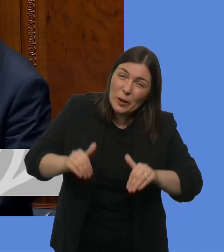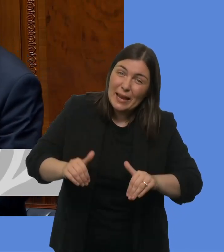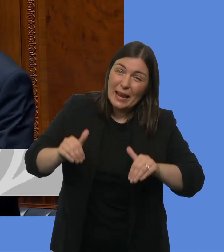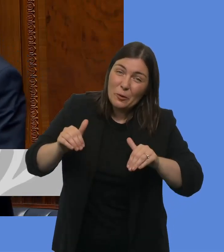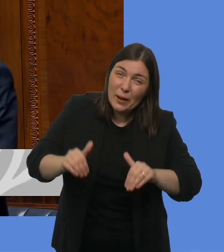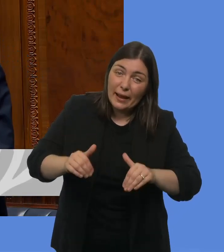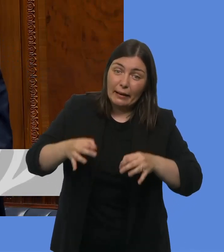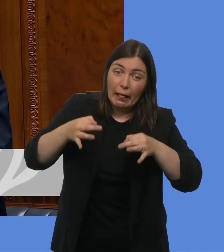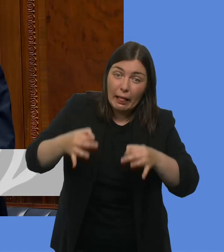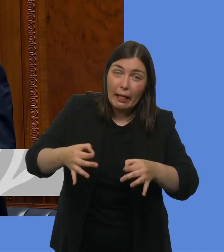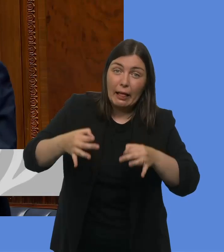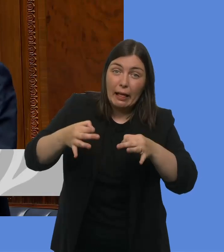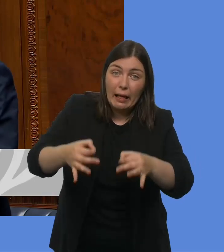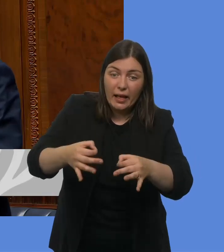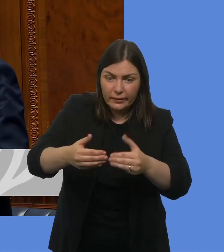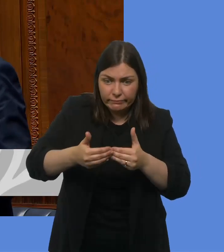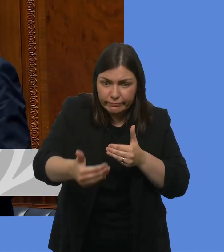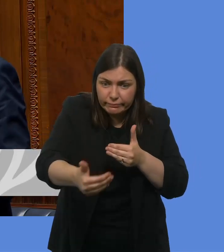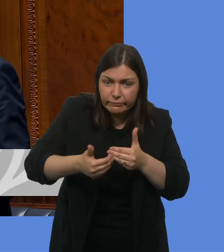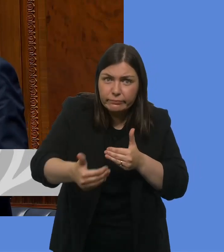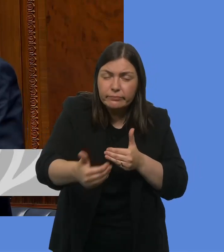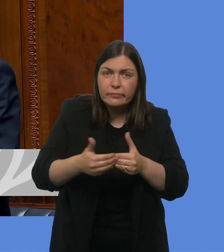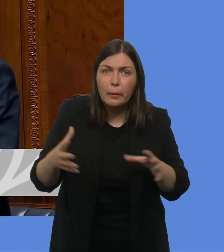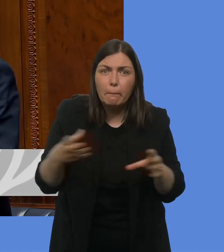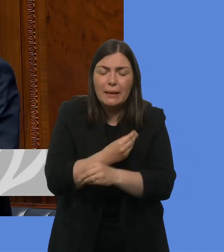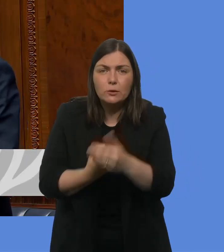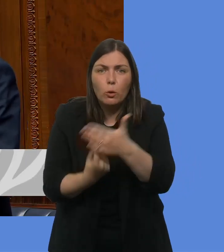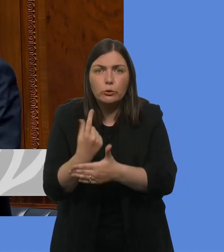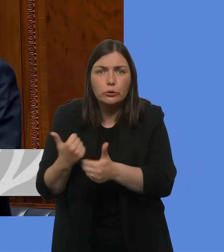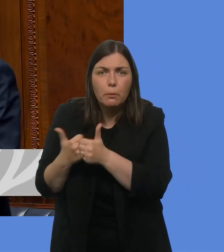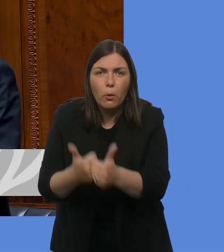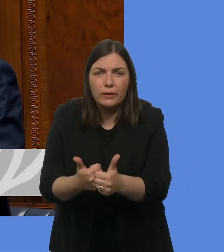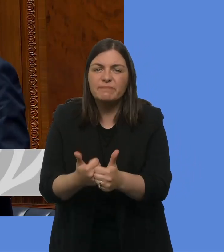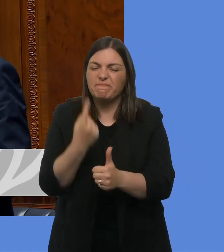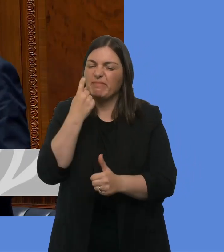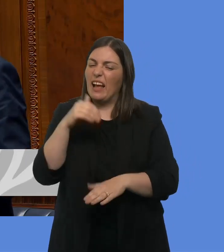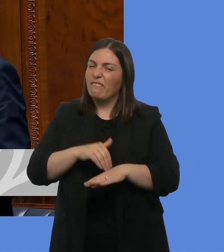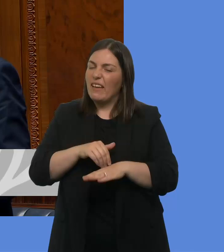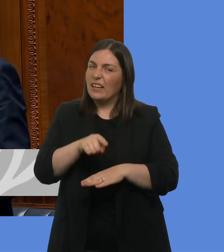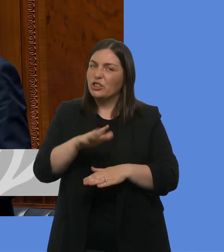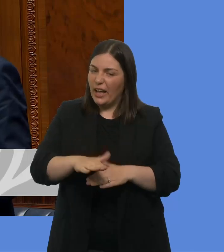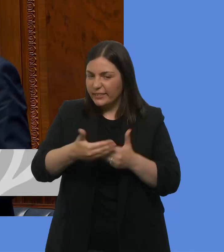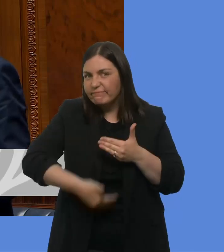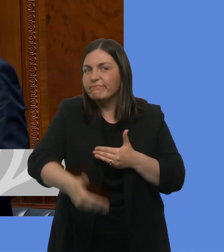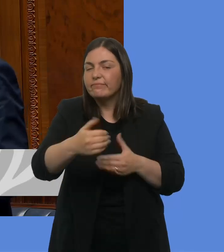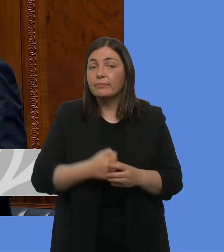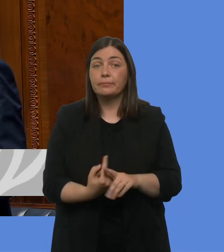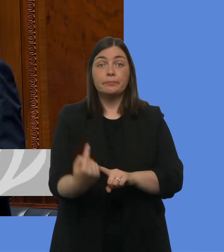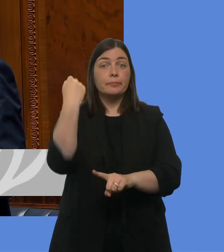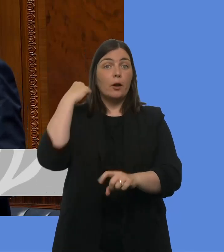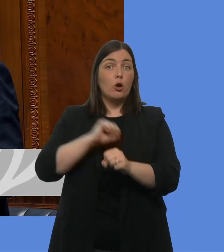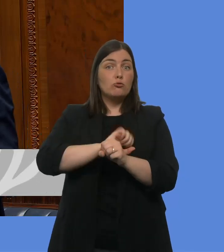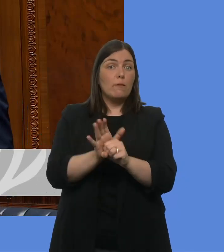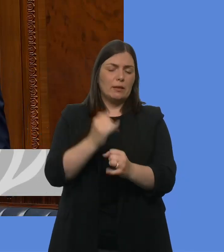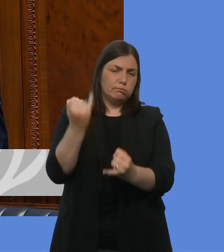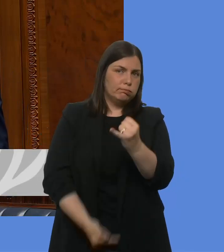have profoundly negative consequences for the child. Those challenges were exacerbated during COVID. I know